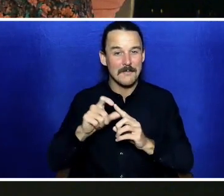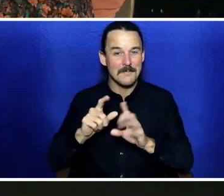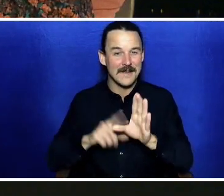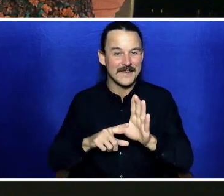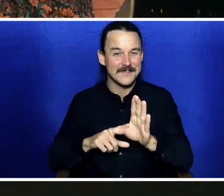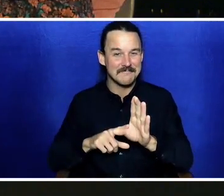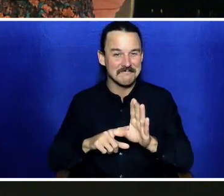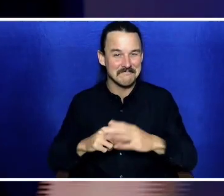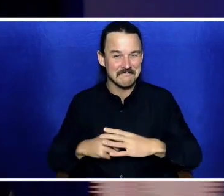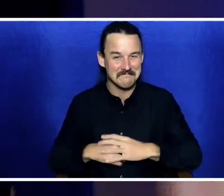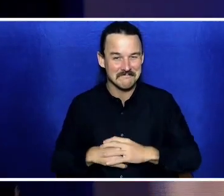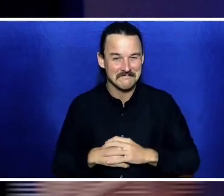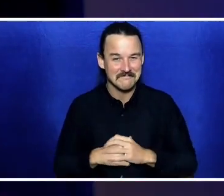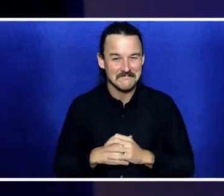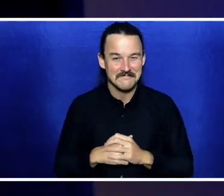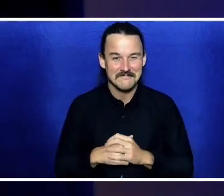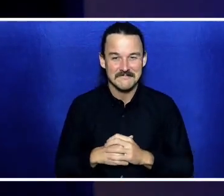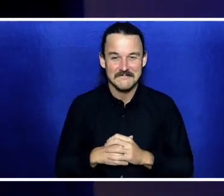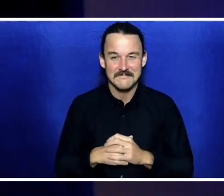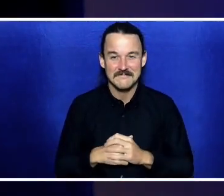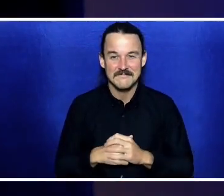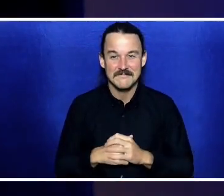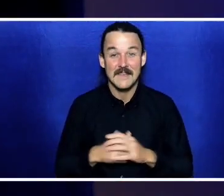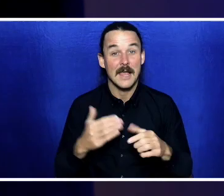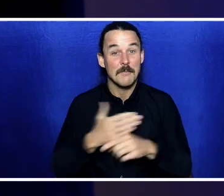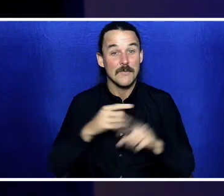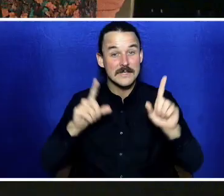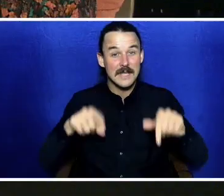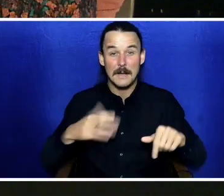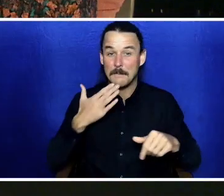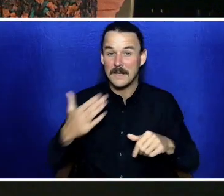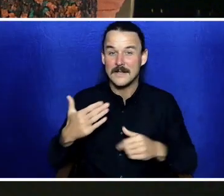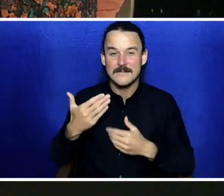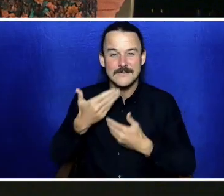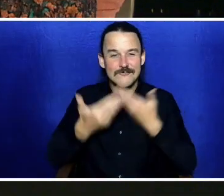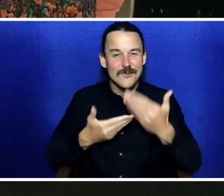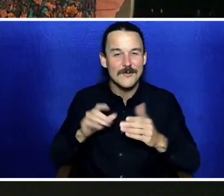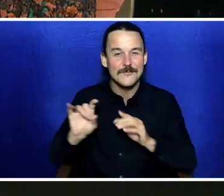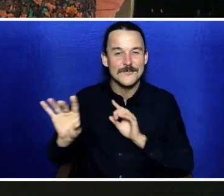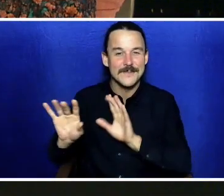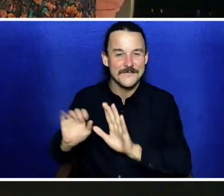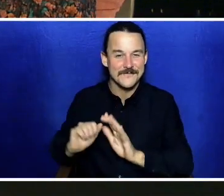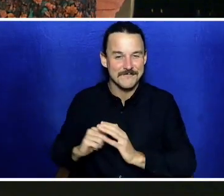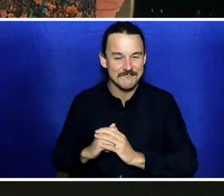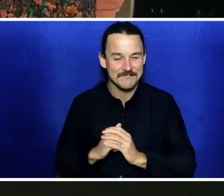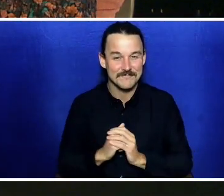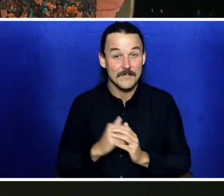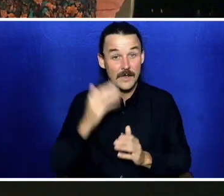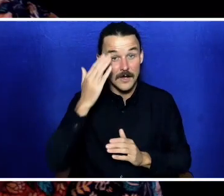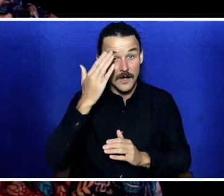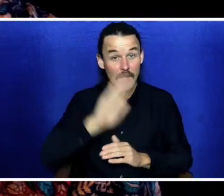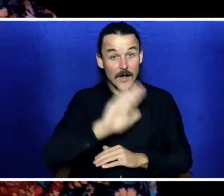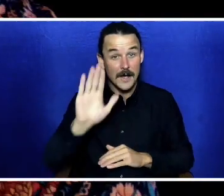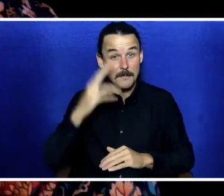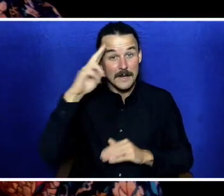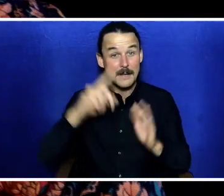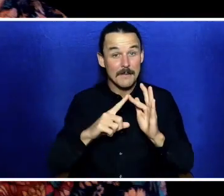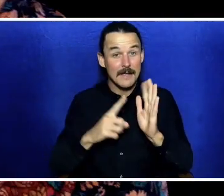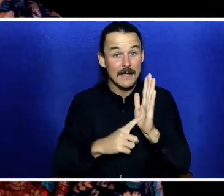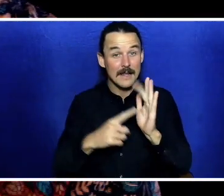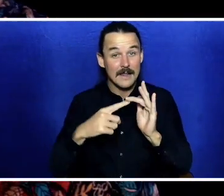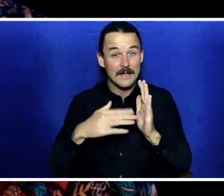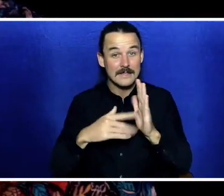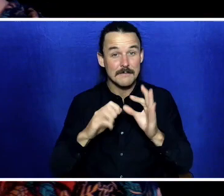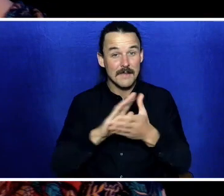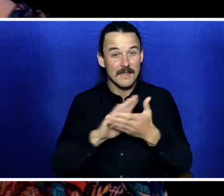Now, before we begin, I'll ask you both to describe yourselves. Hello, my name's Elizabeth. I have blonde hair, I'm wearing a